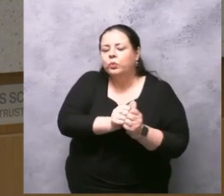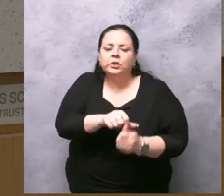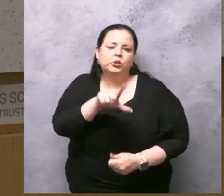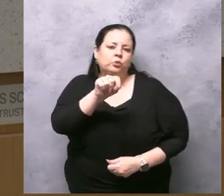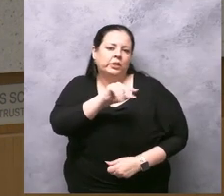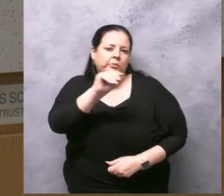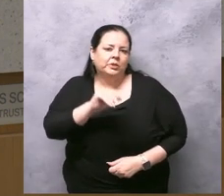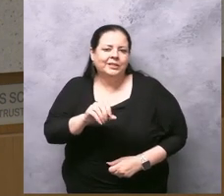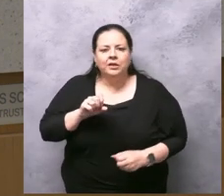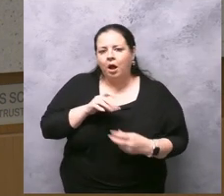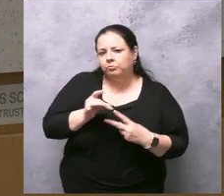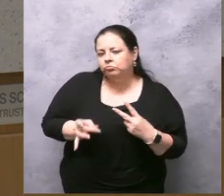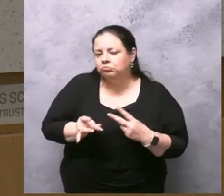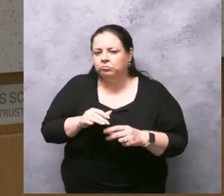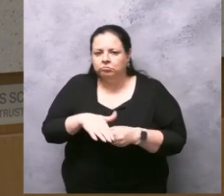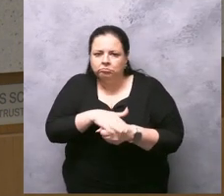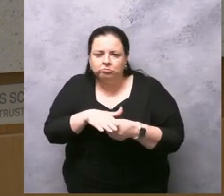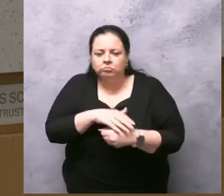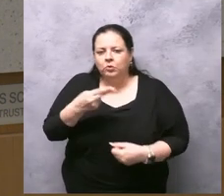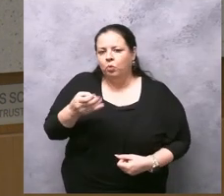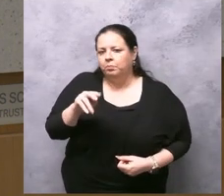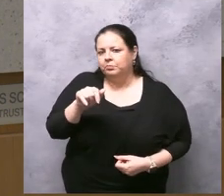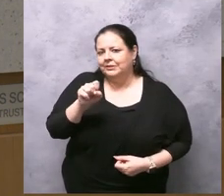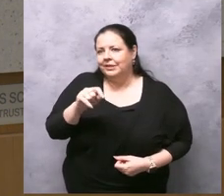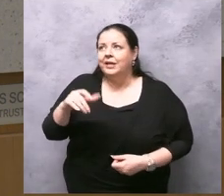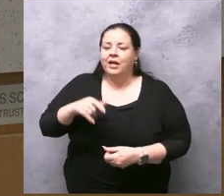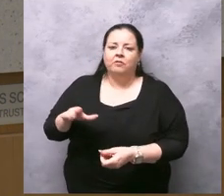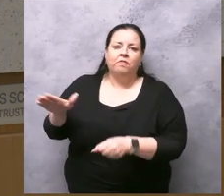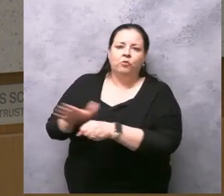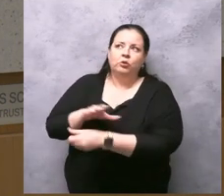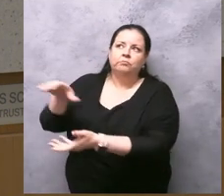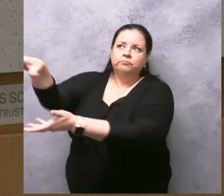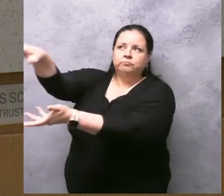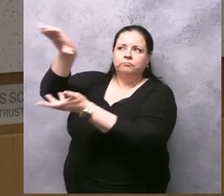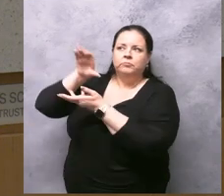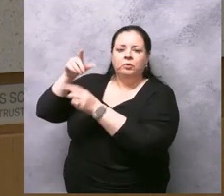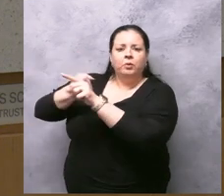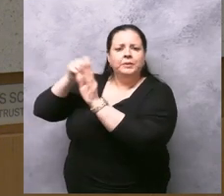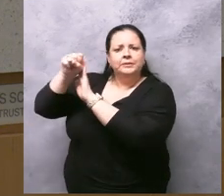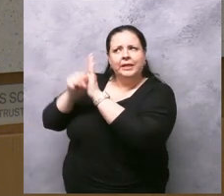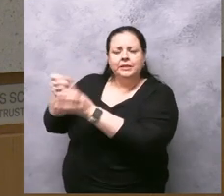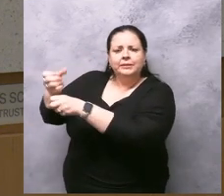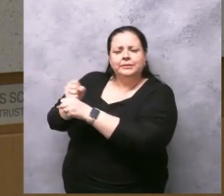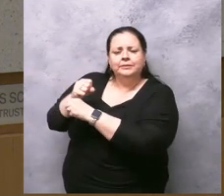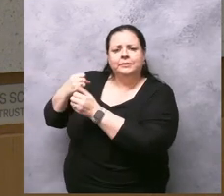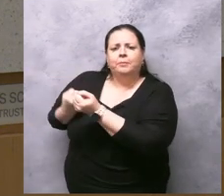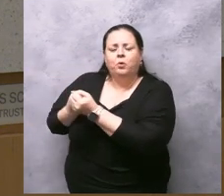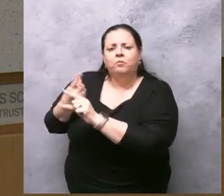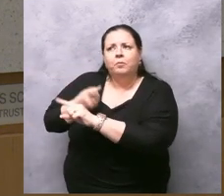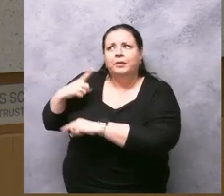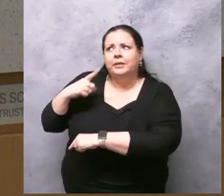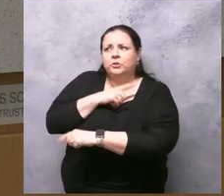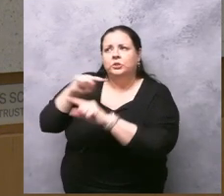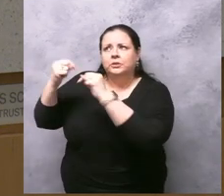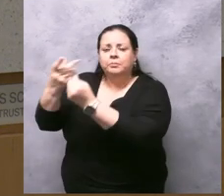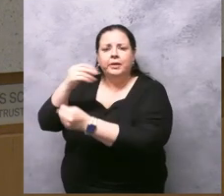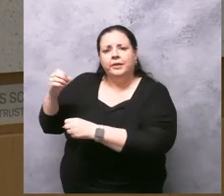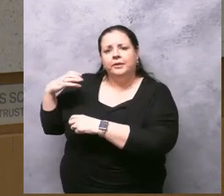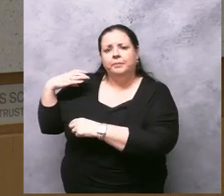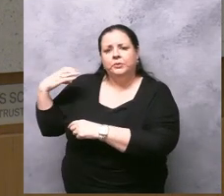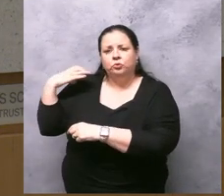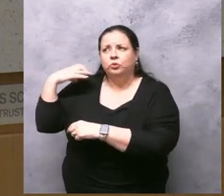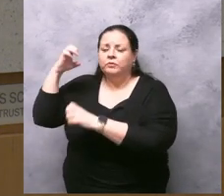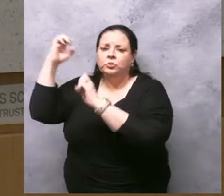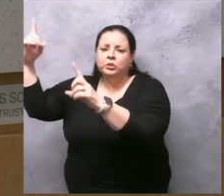local optional homestead exemption, and provide our full state funding as well, gaining support with our legislative team and the Commissioner of Education on gaining